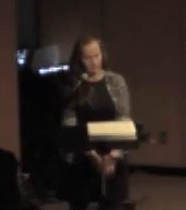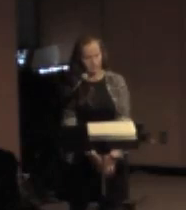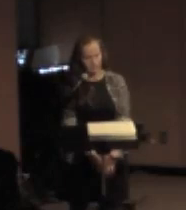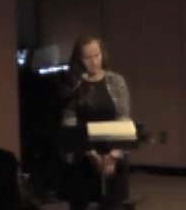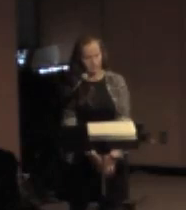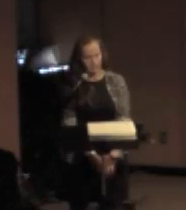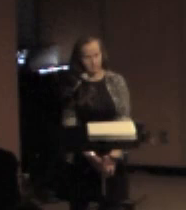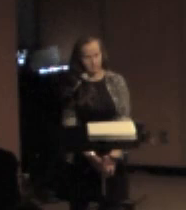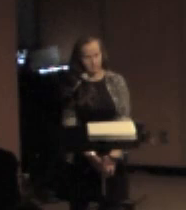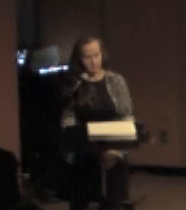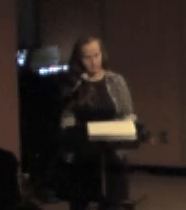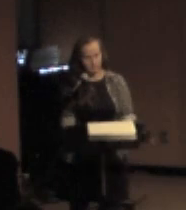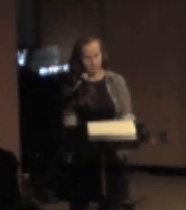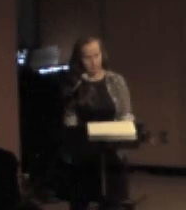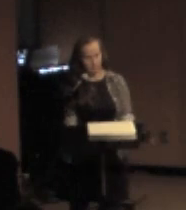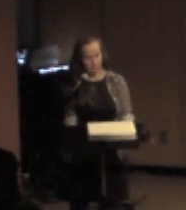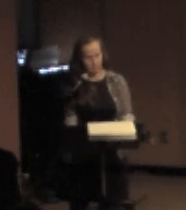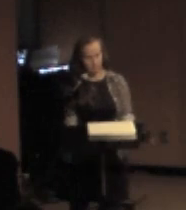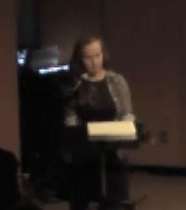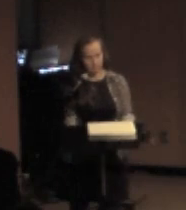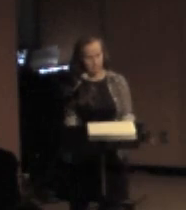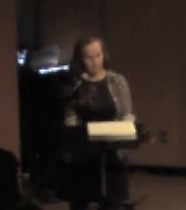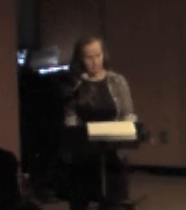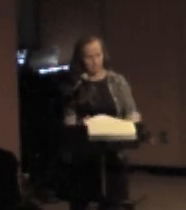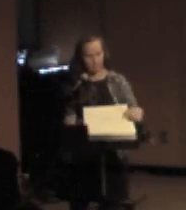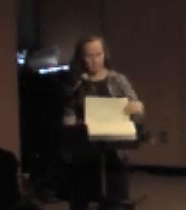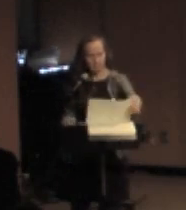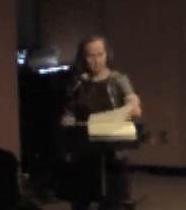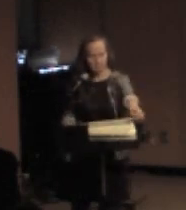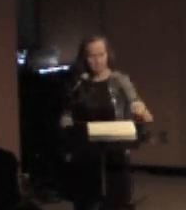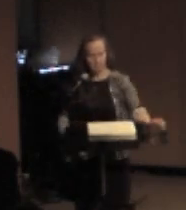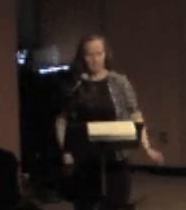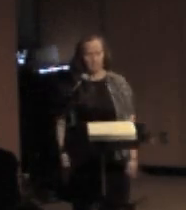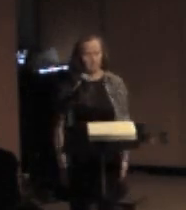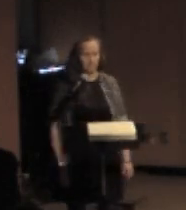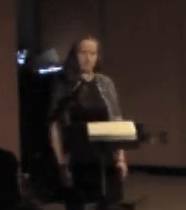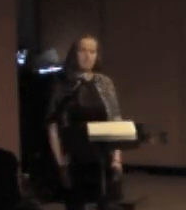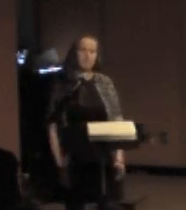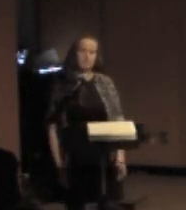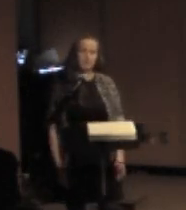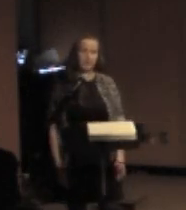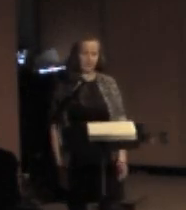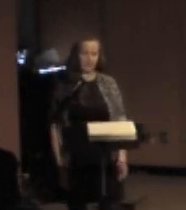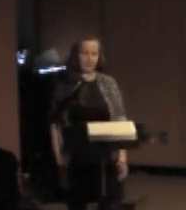it we are not out with Mar the young wom drink some